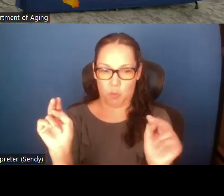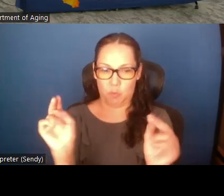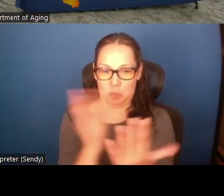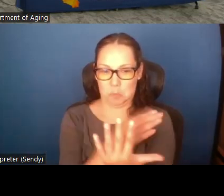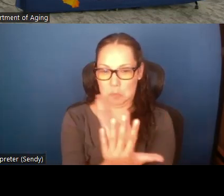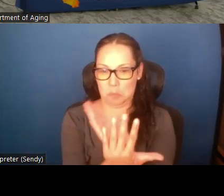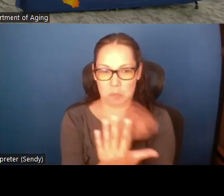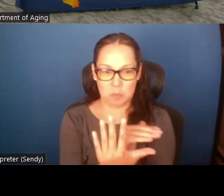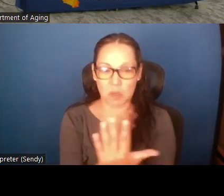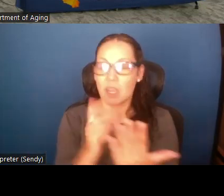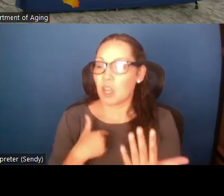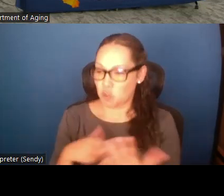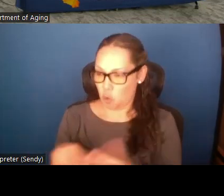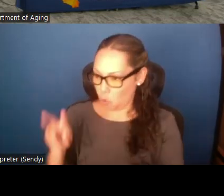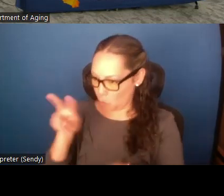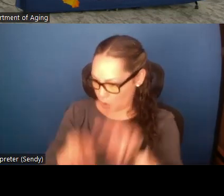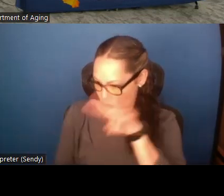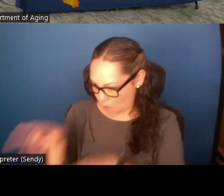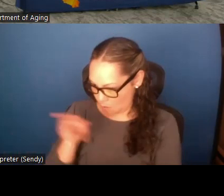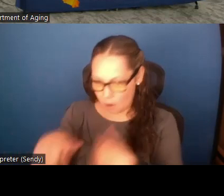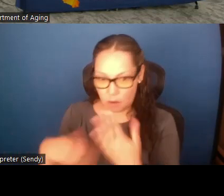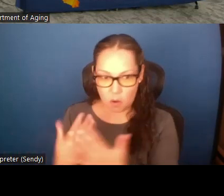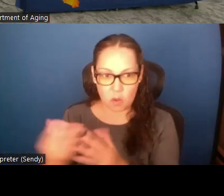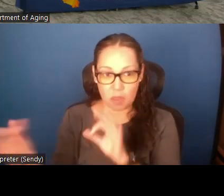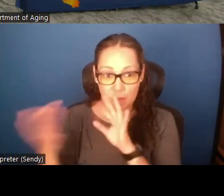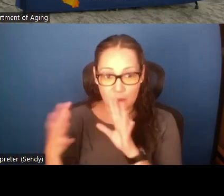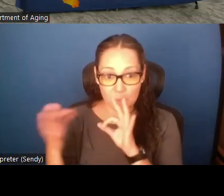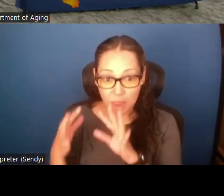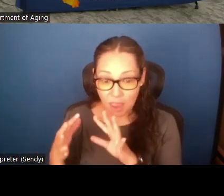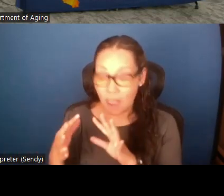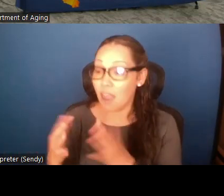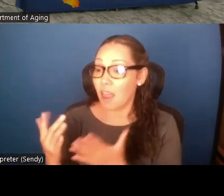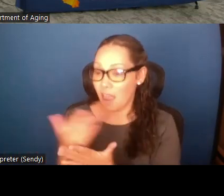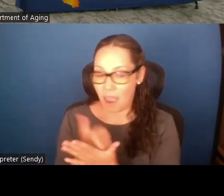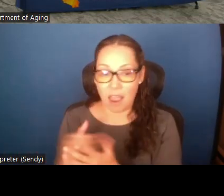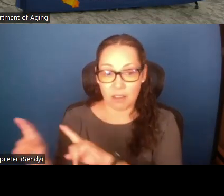the input that was provided on the survey and really